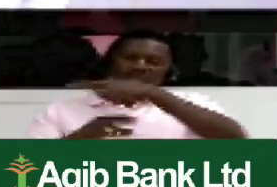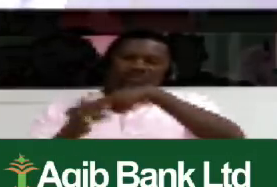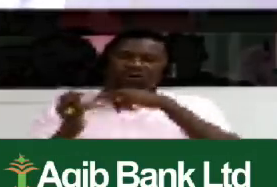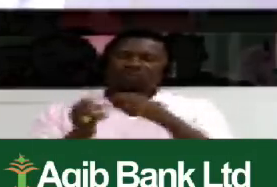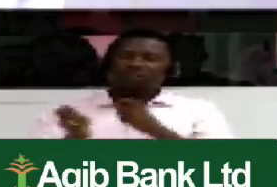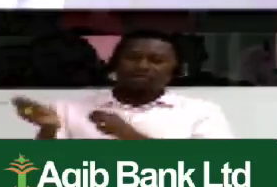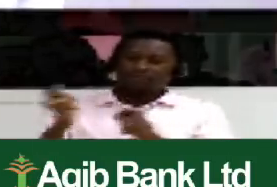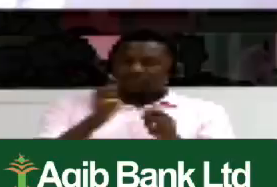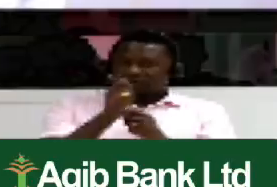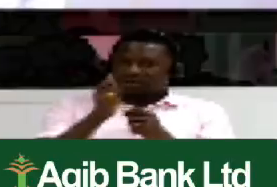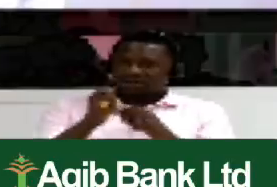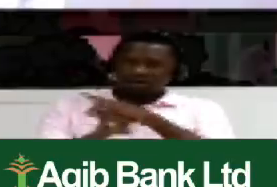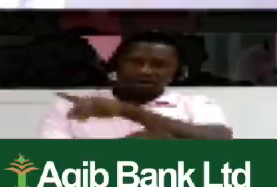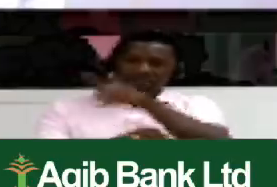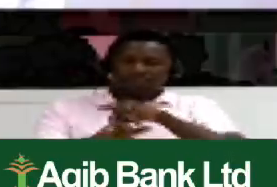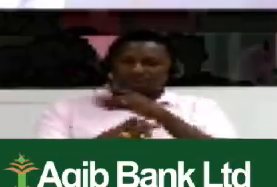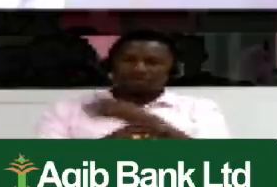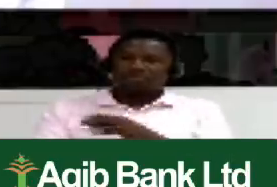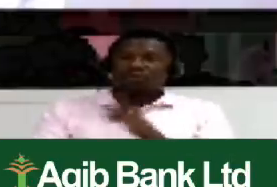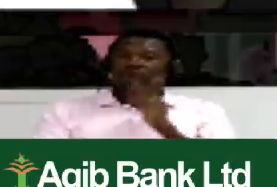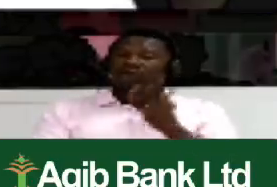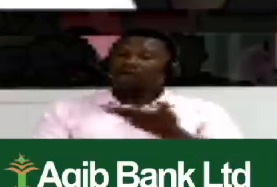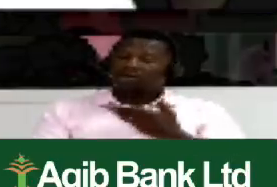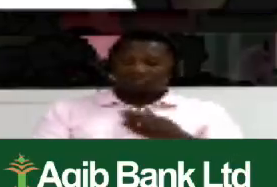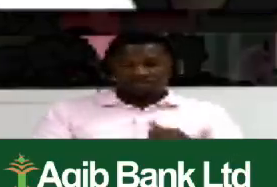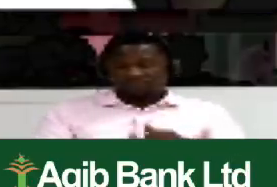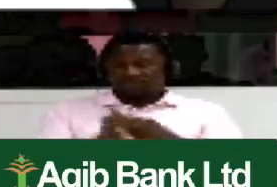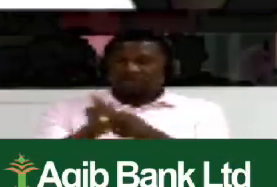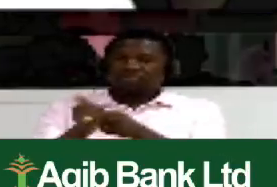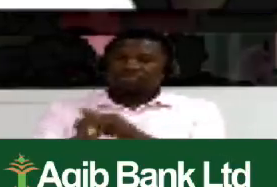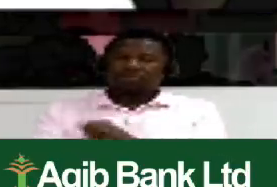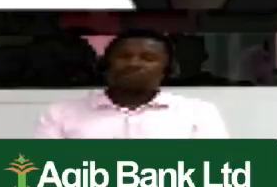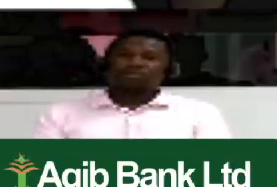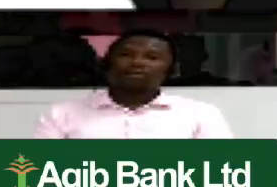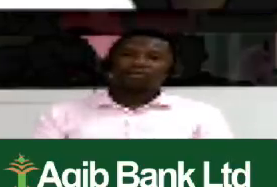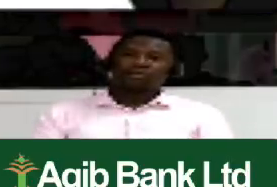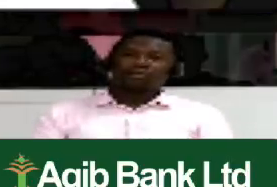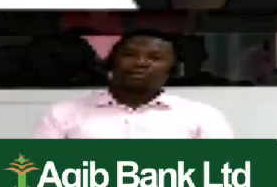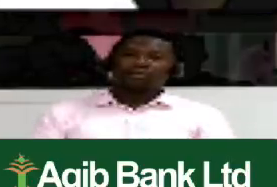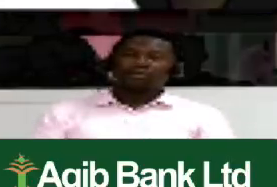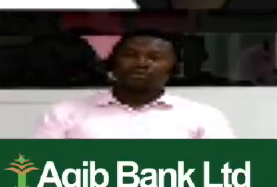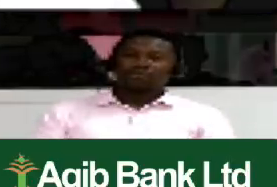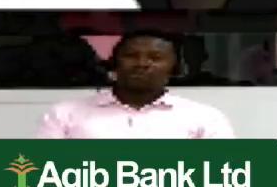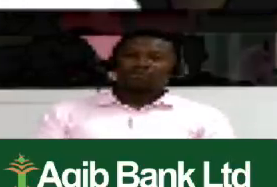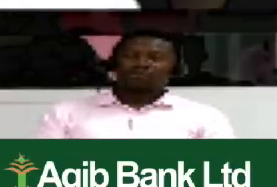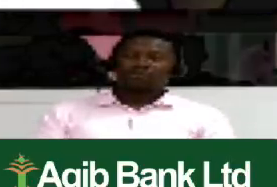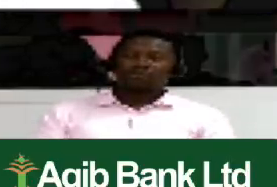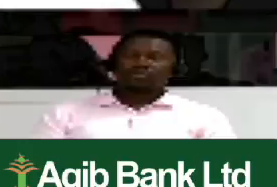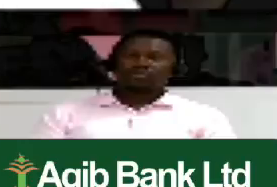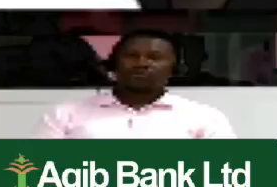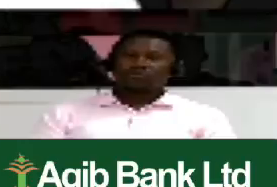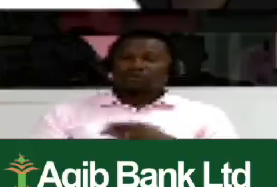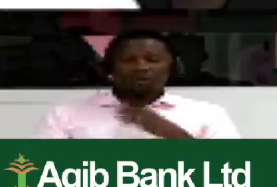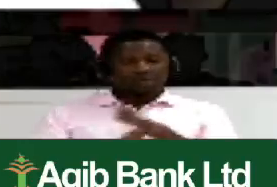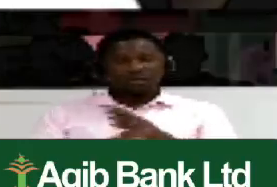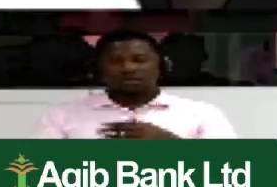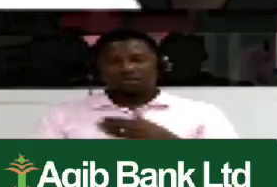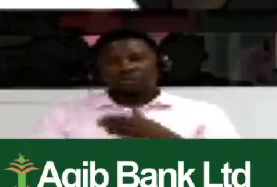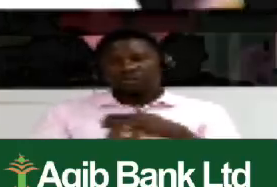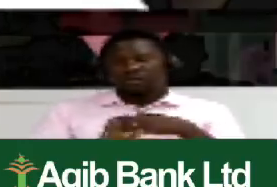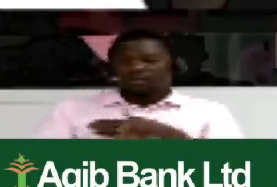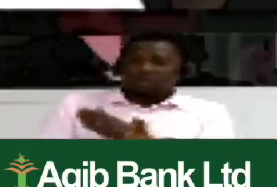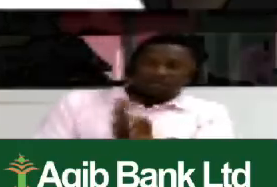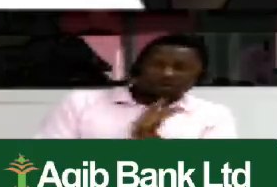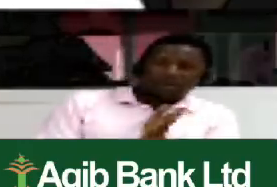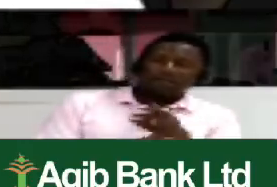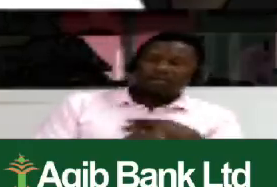station. So we have to follow them. So your attempt to avoid any kind of reaction